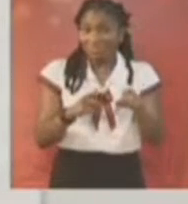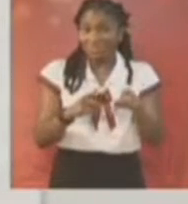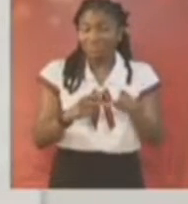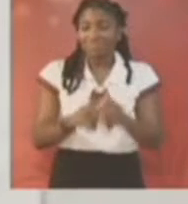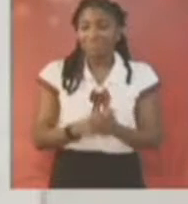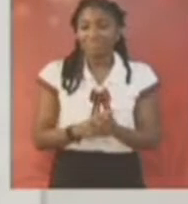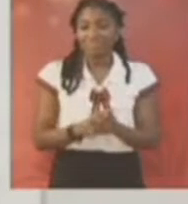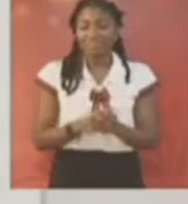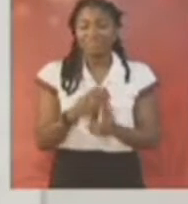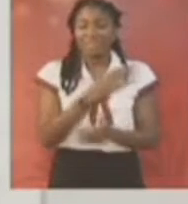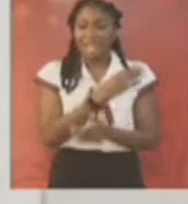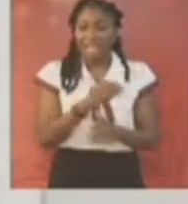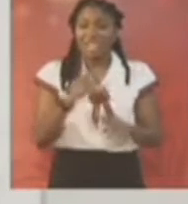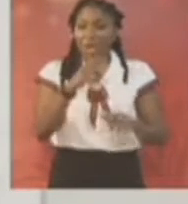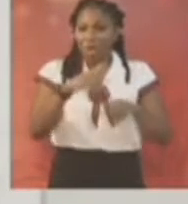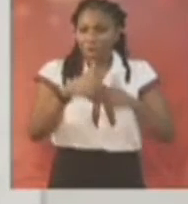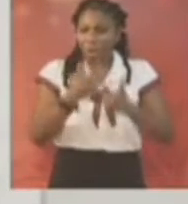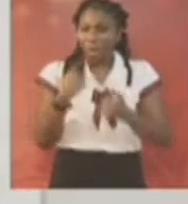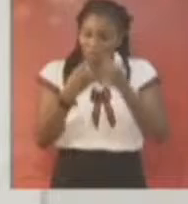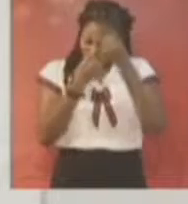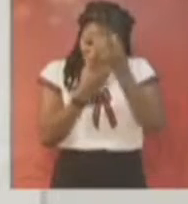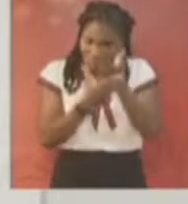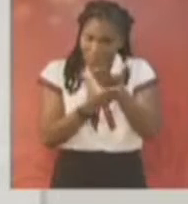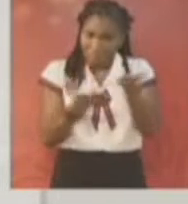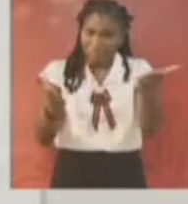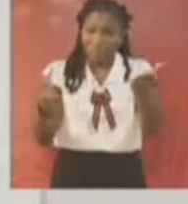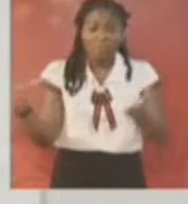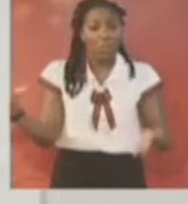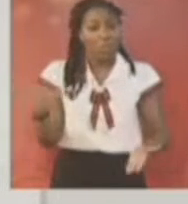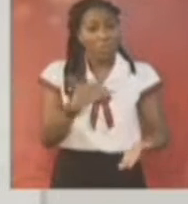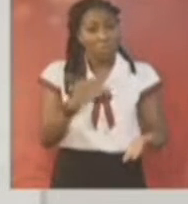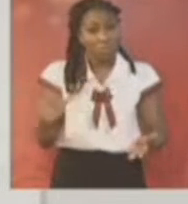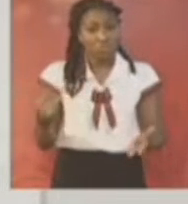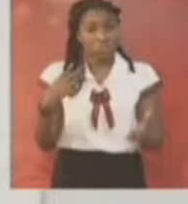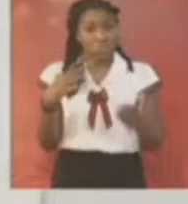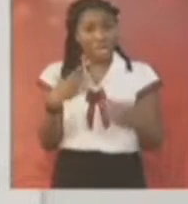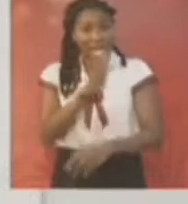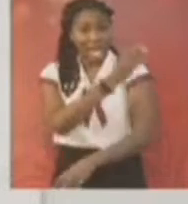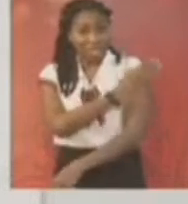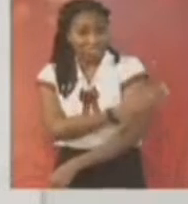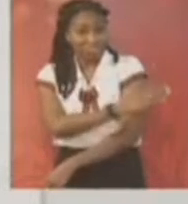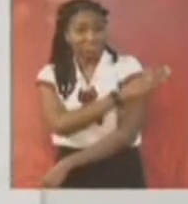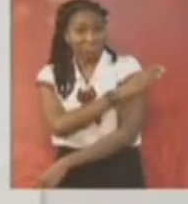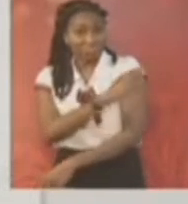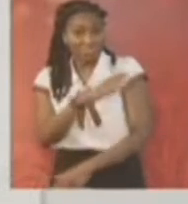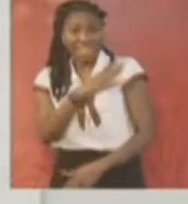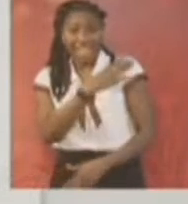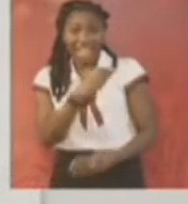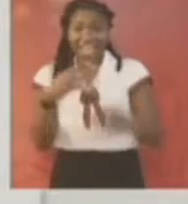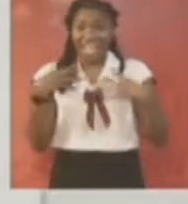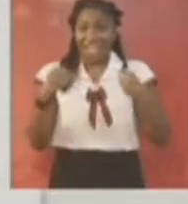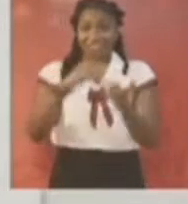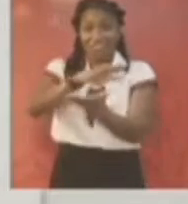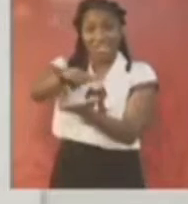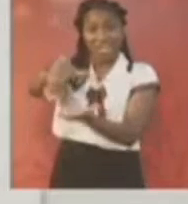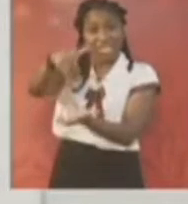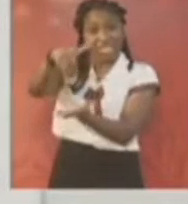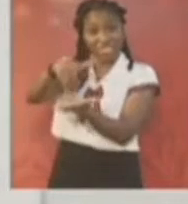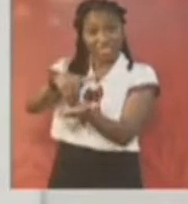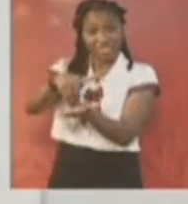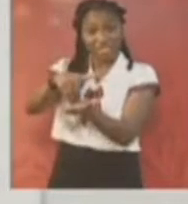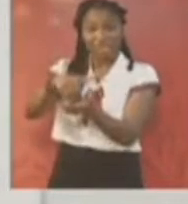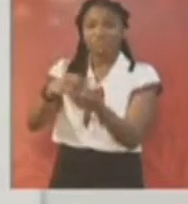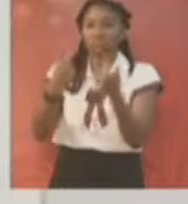as well is in those areas, the health centers, the messaging in the health center also is